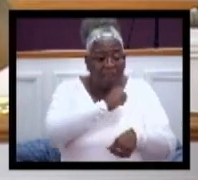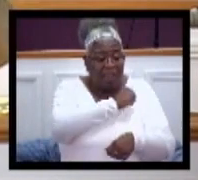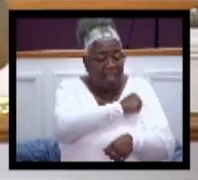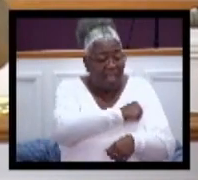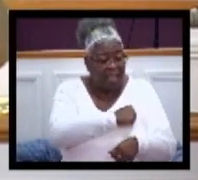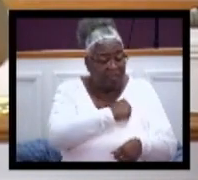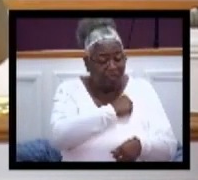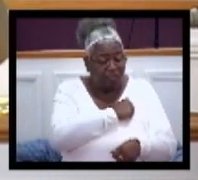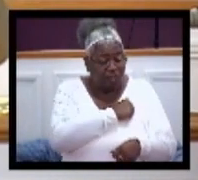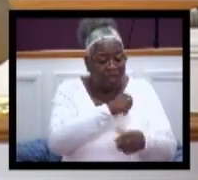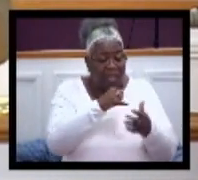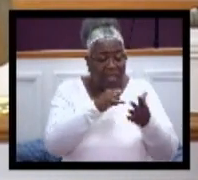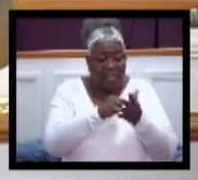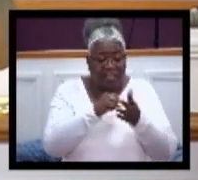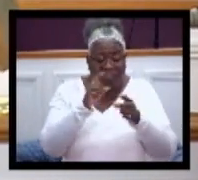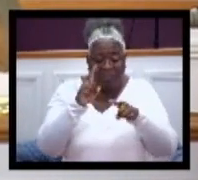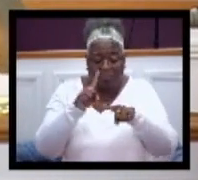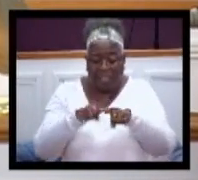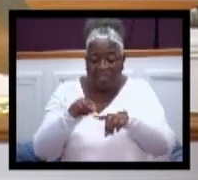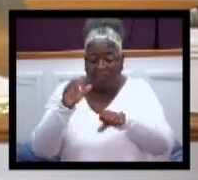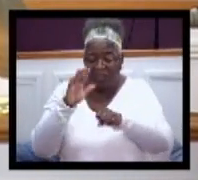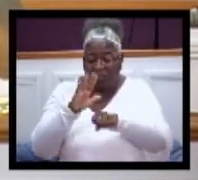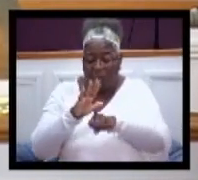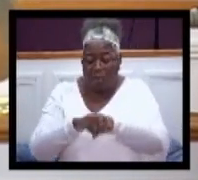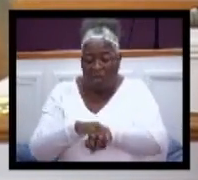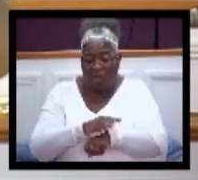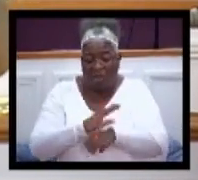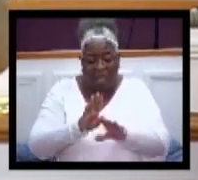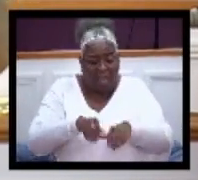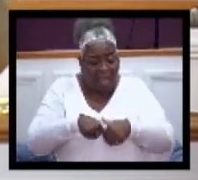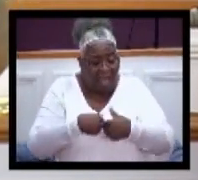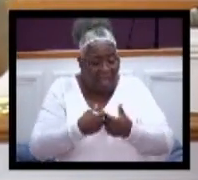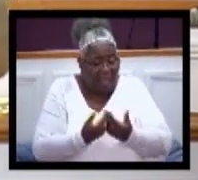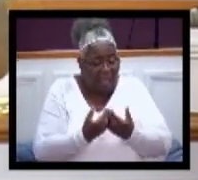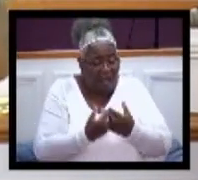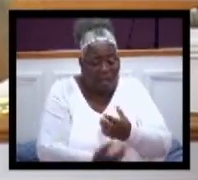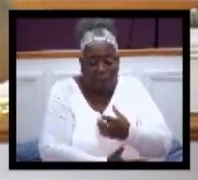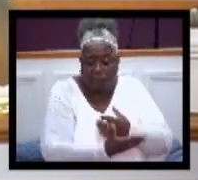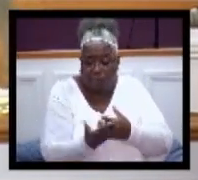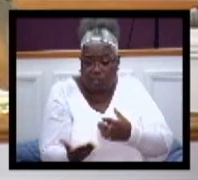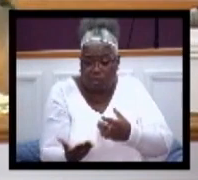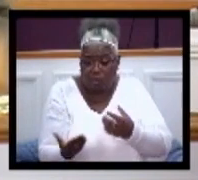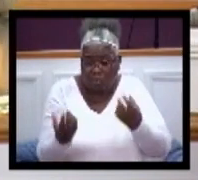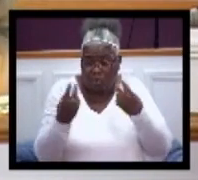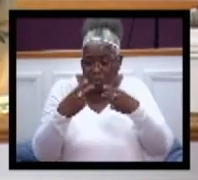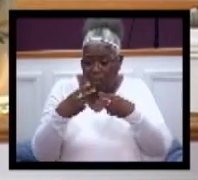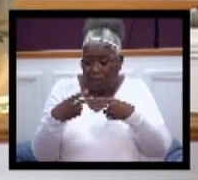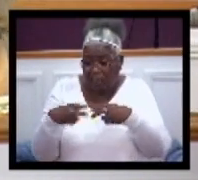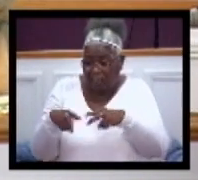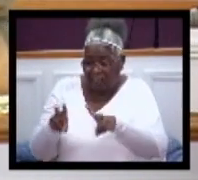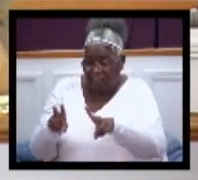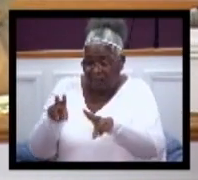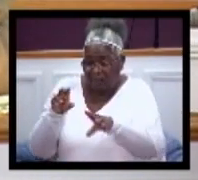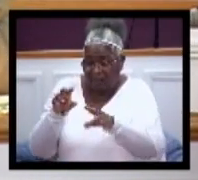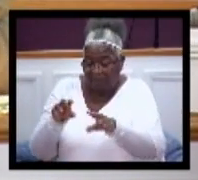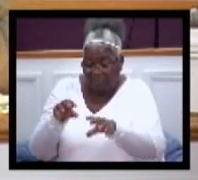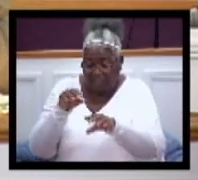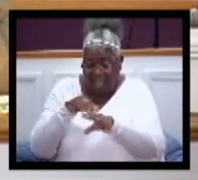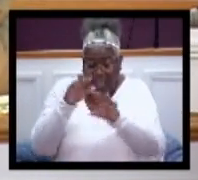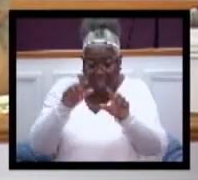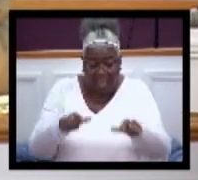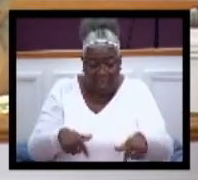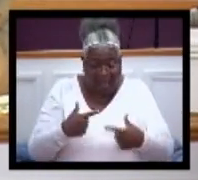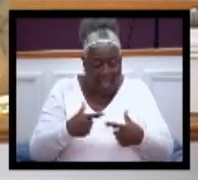attitude. It all depends on how you look at life.